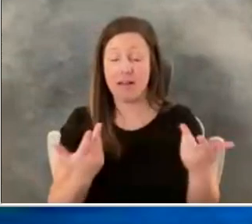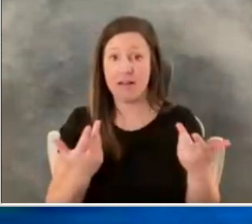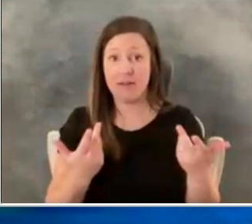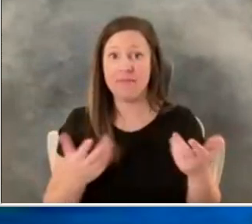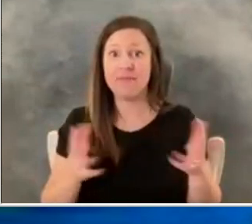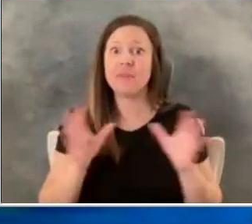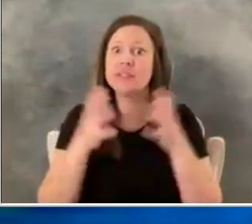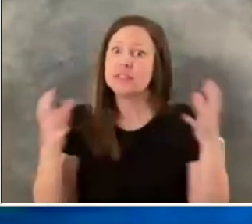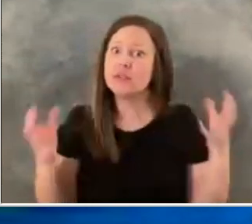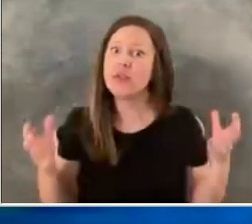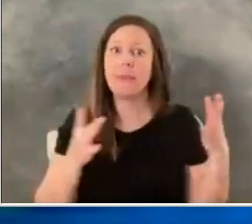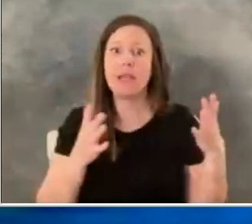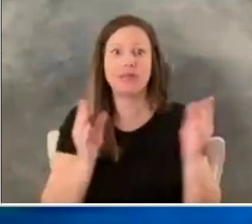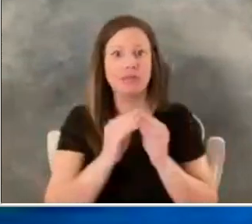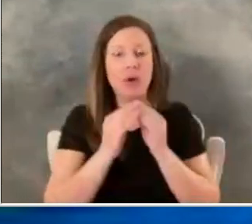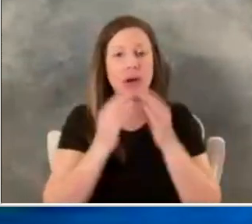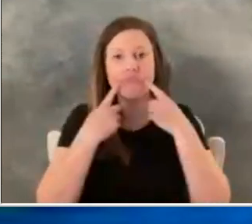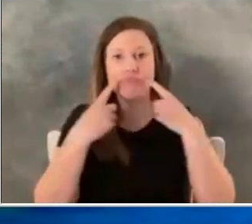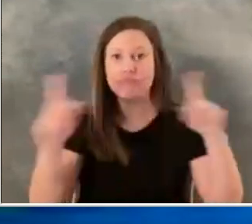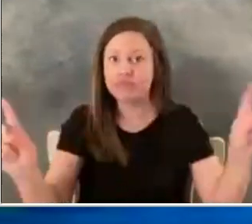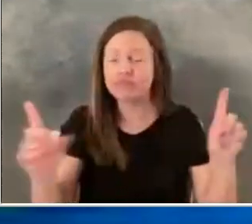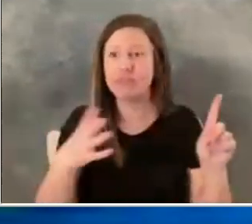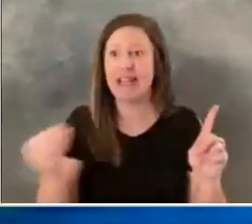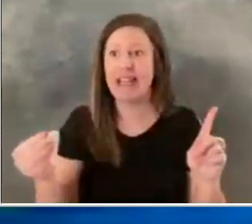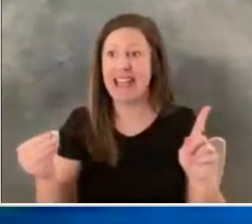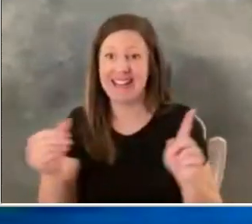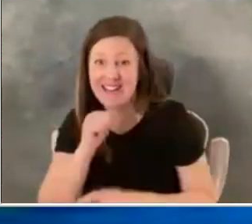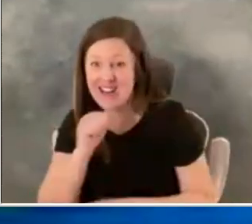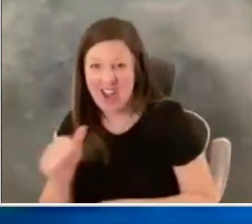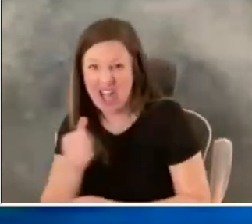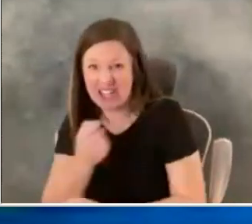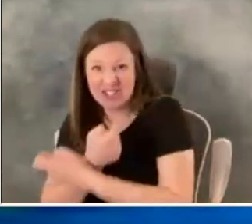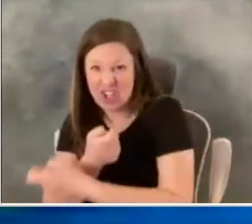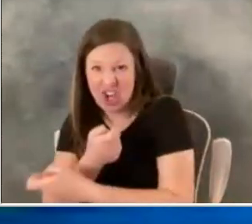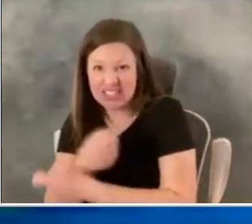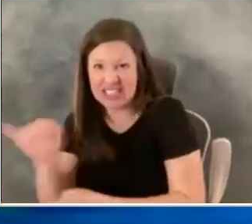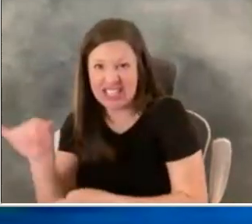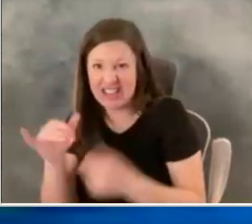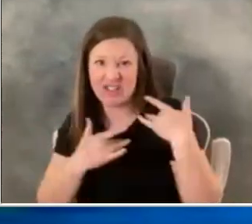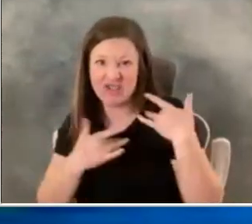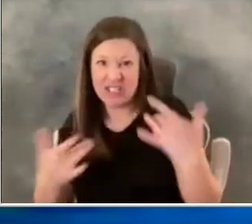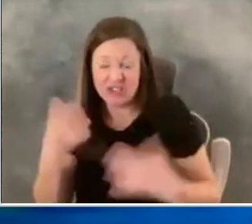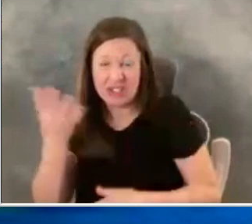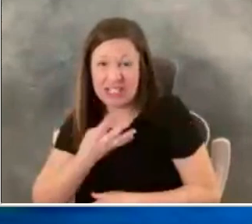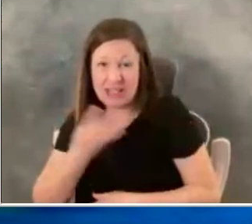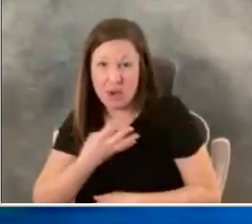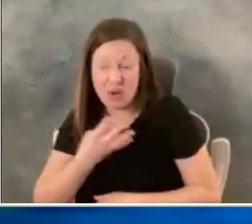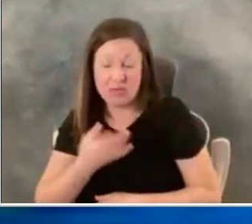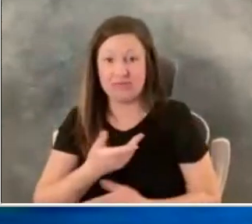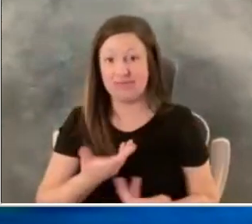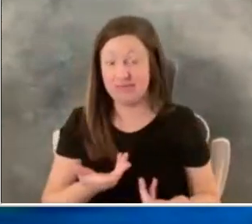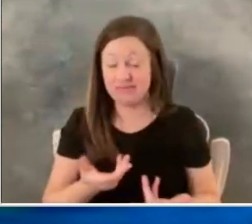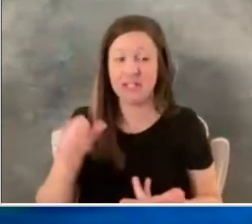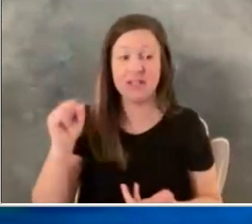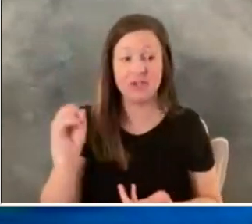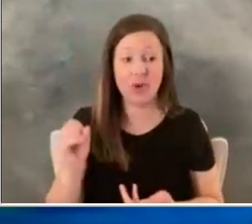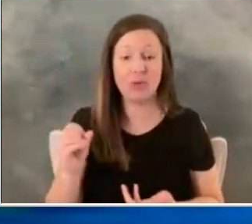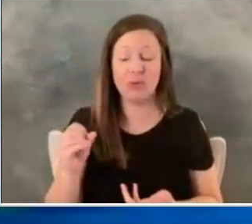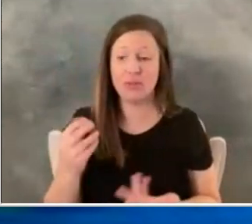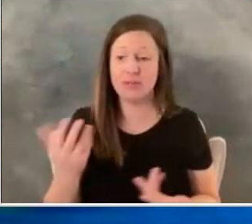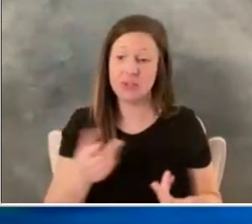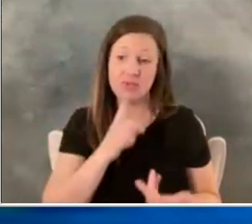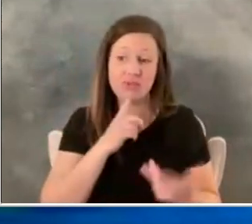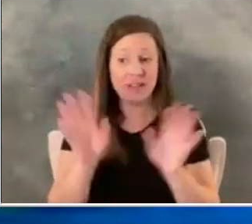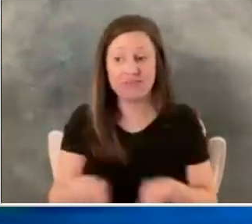more effective and often much less toxic than traditional chemotherapy. So it was